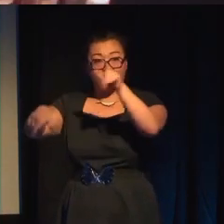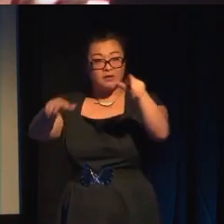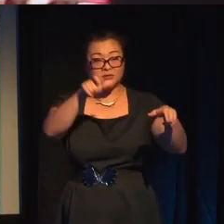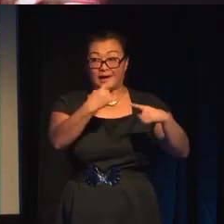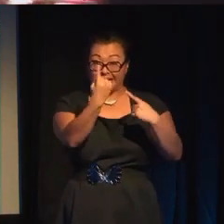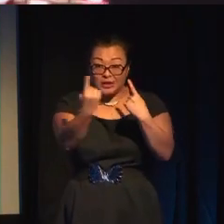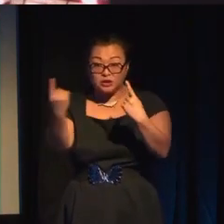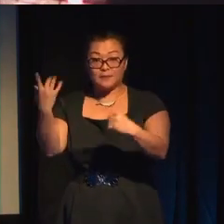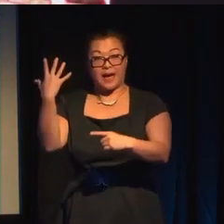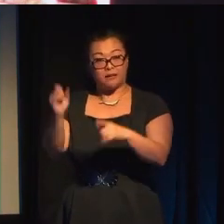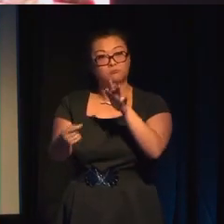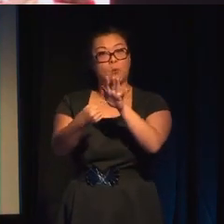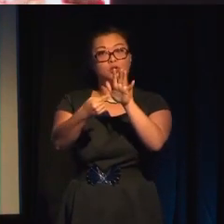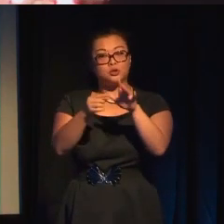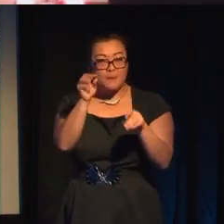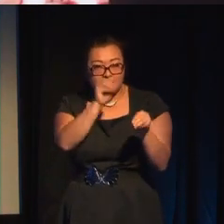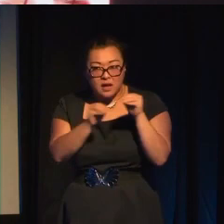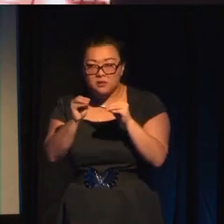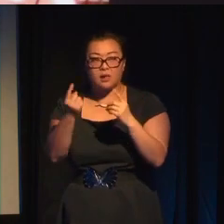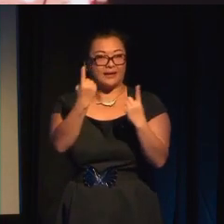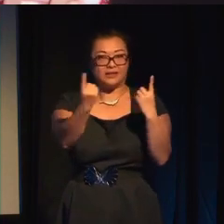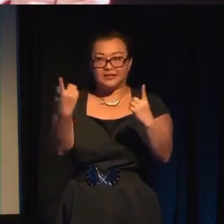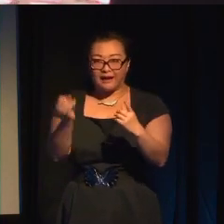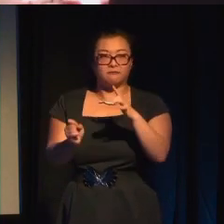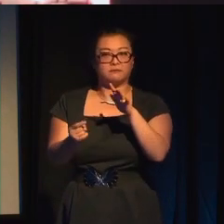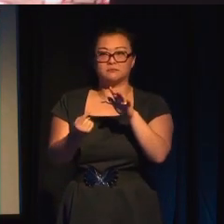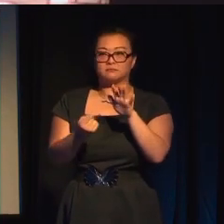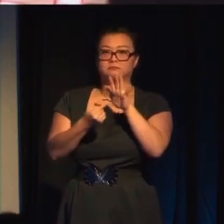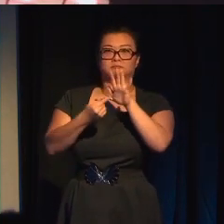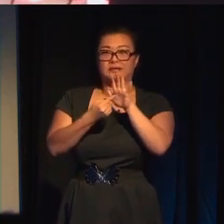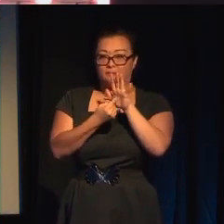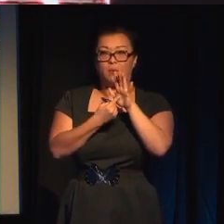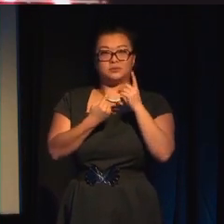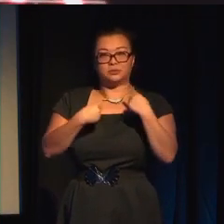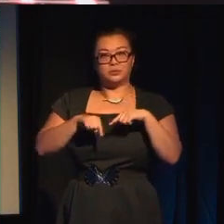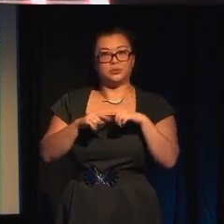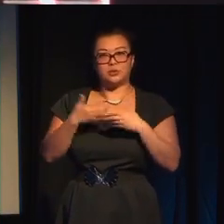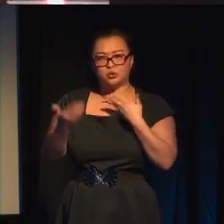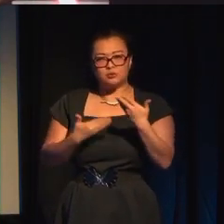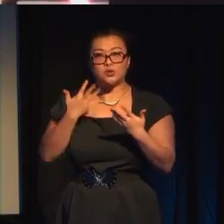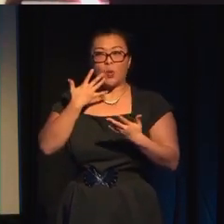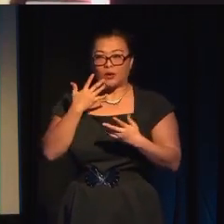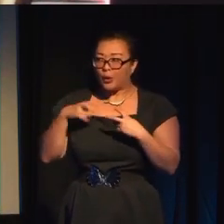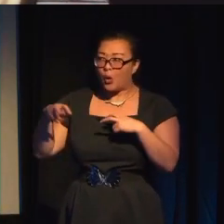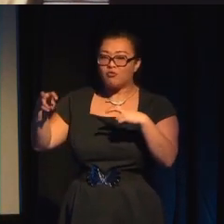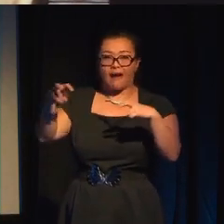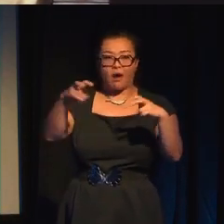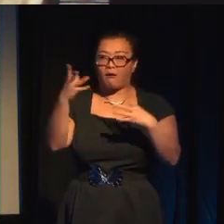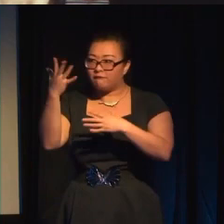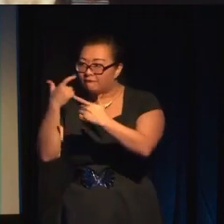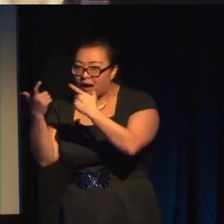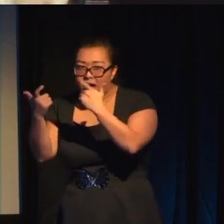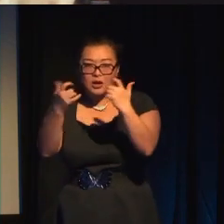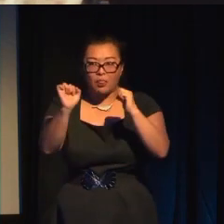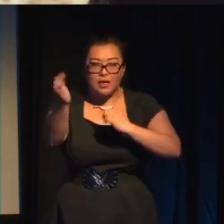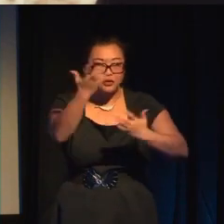puzzles, all of whom have a relevance to the story. And as you talk to each one, this sort of story of the arena then evolves so that you can then move